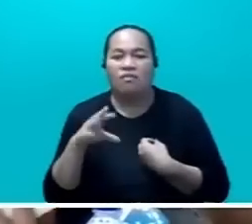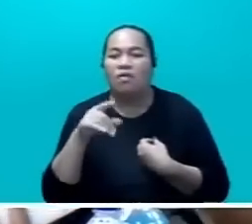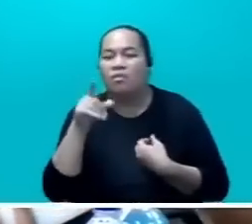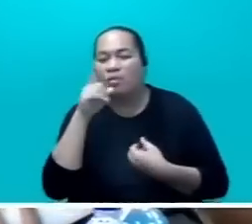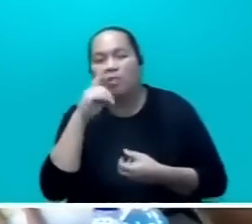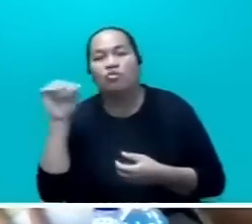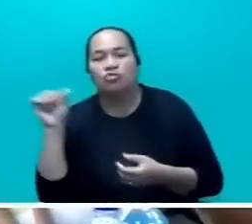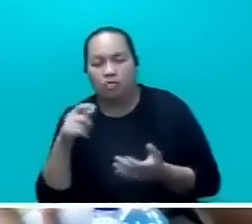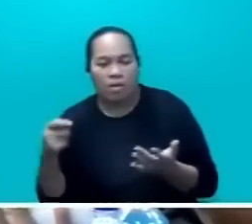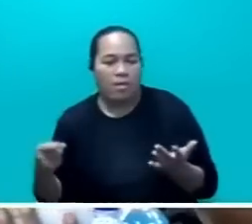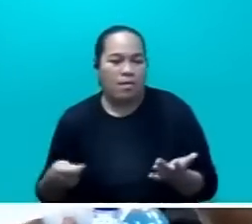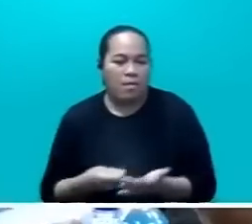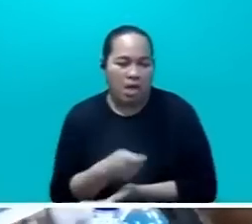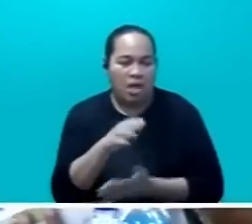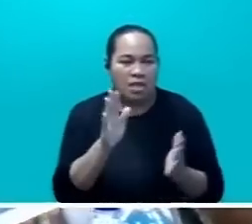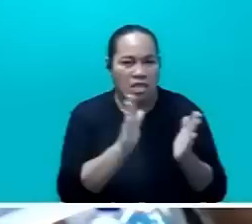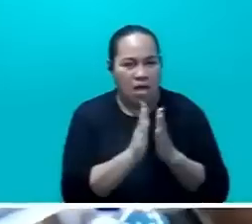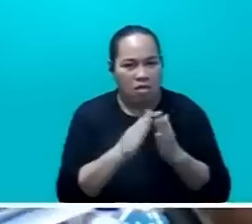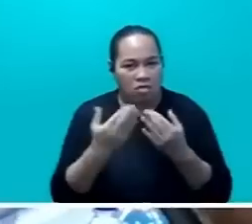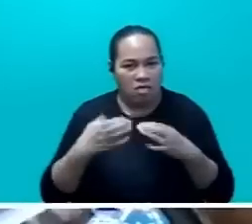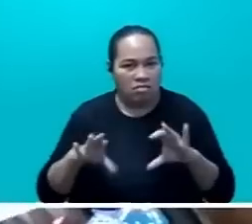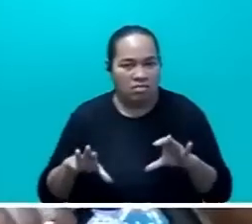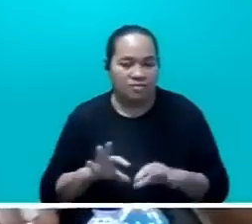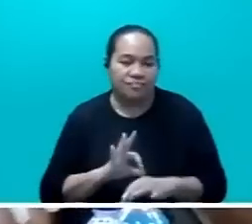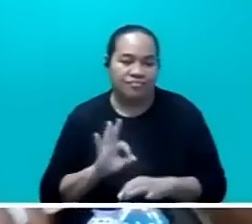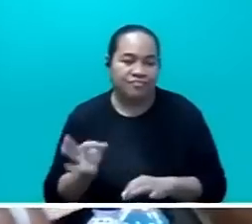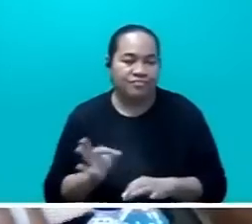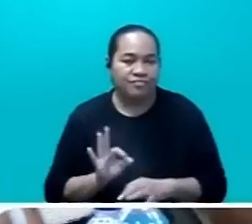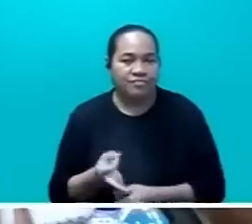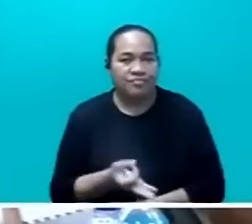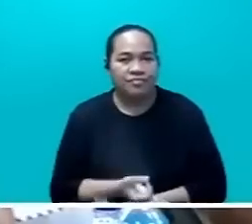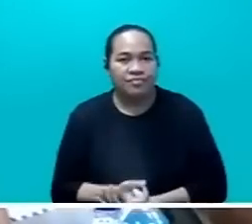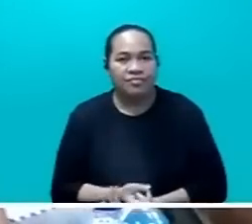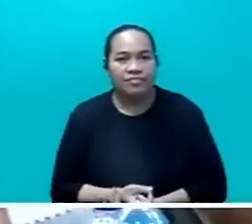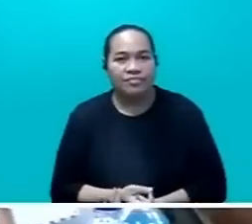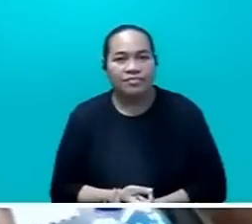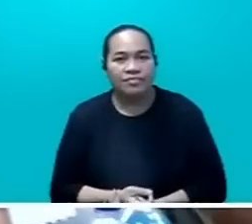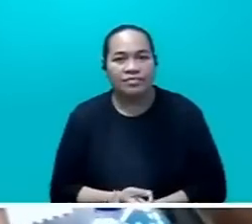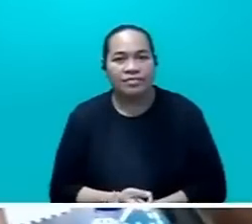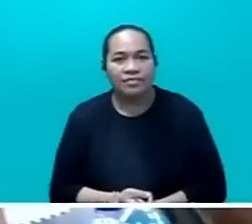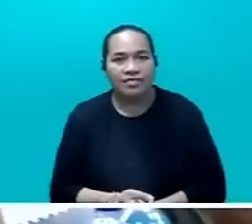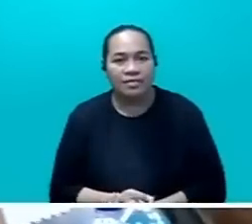the municipal and or city and town councils.